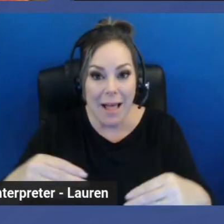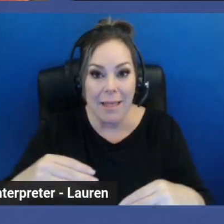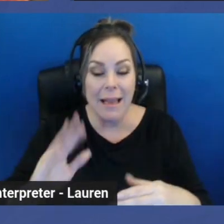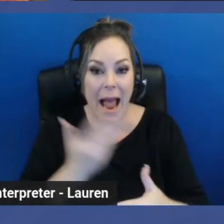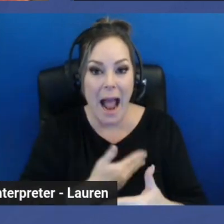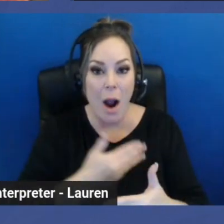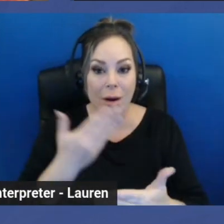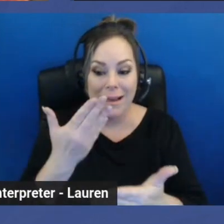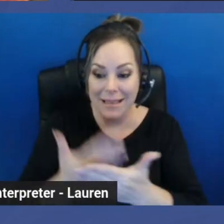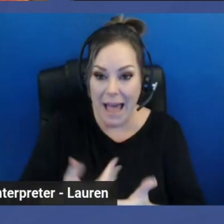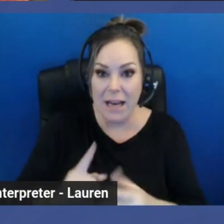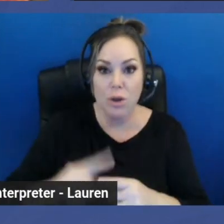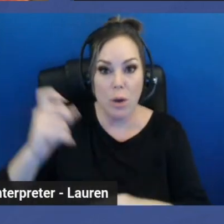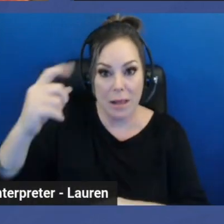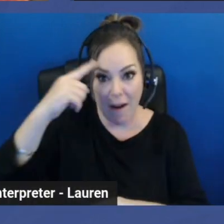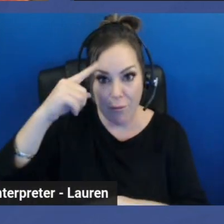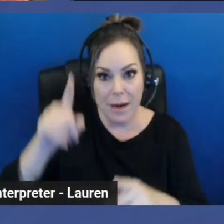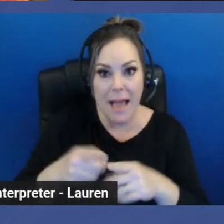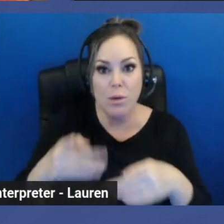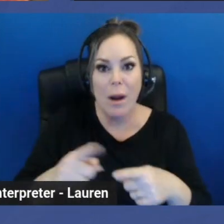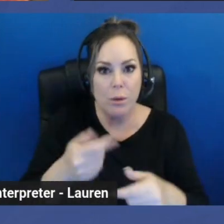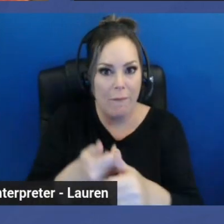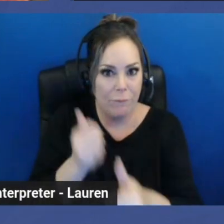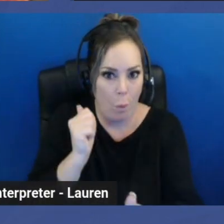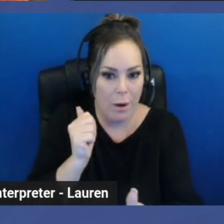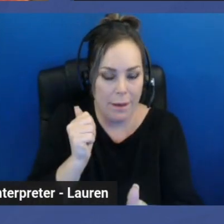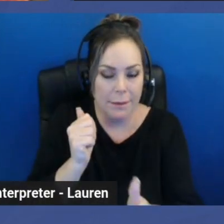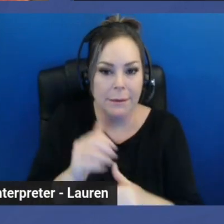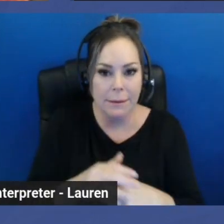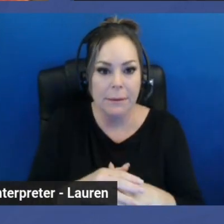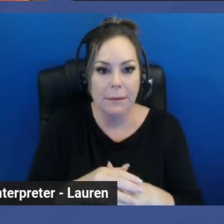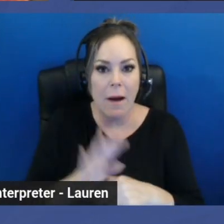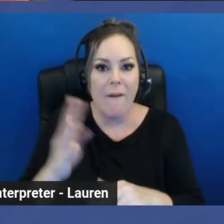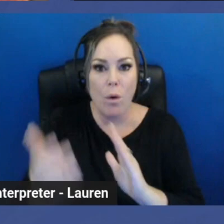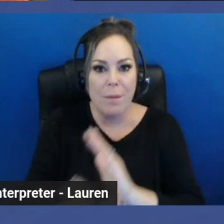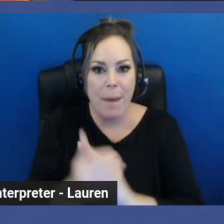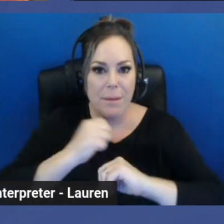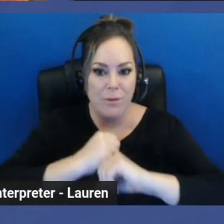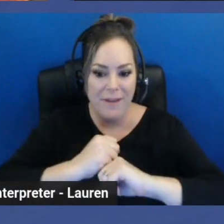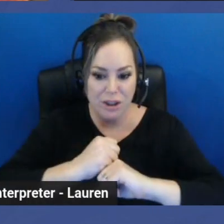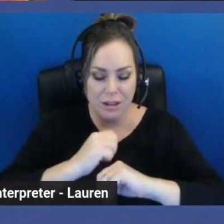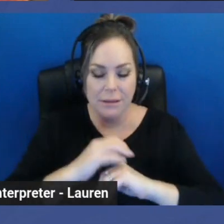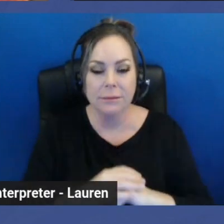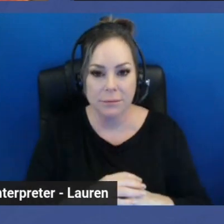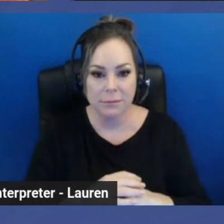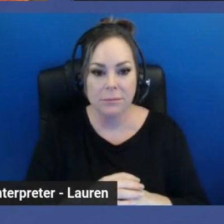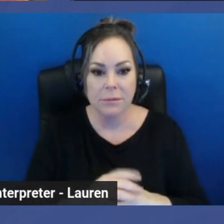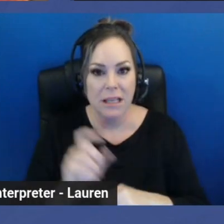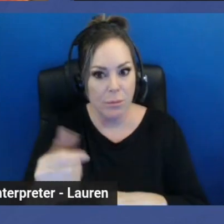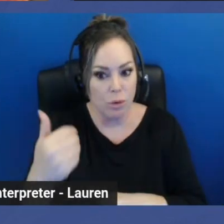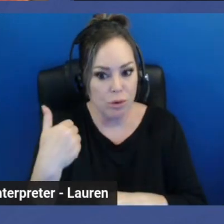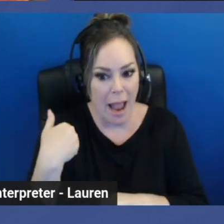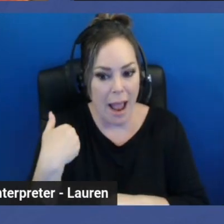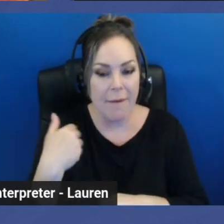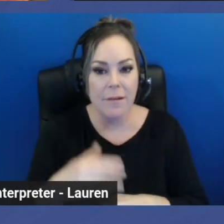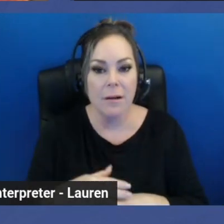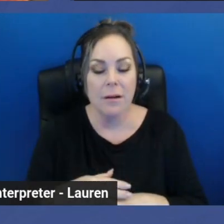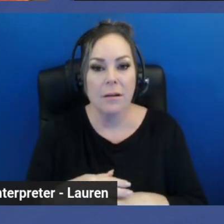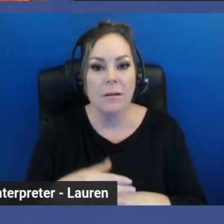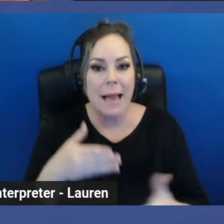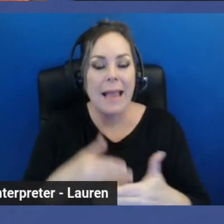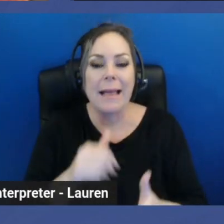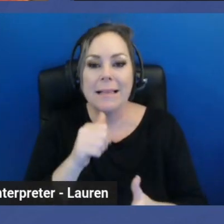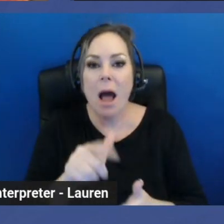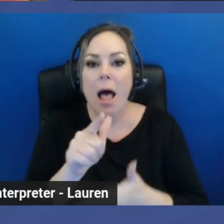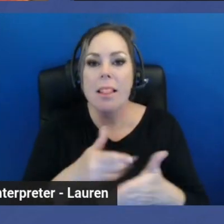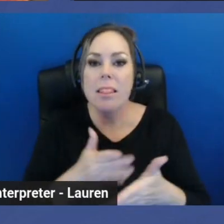government as a workaround to the Fourth Amendment protections that we would otherwise have against unlawful search and seizure.